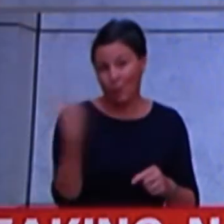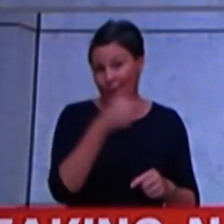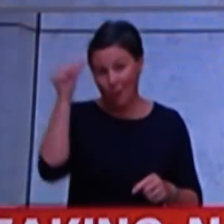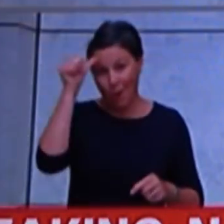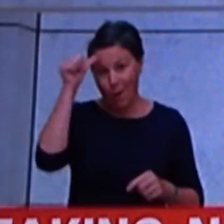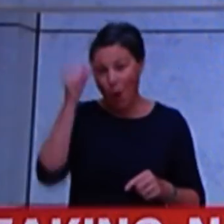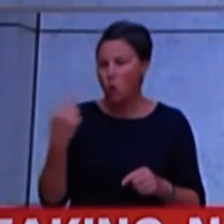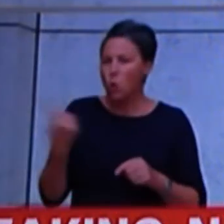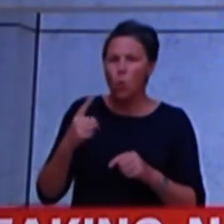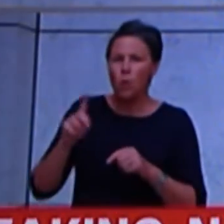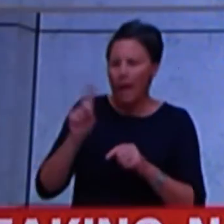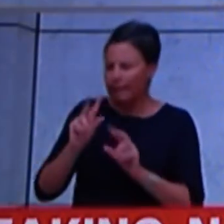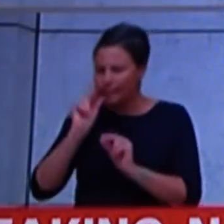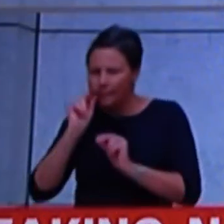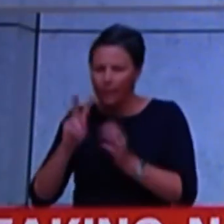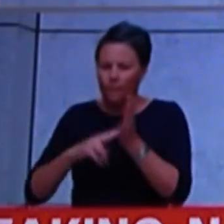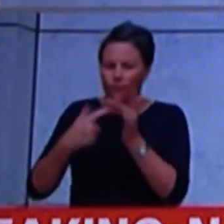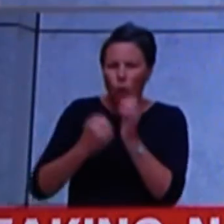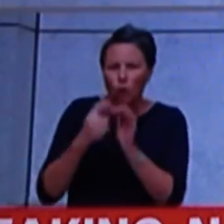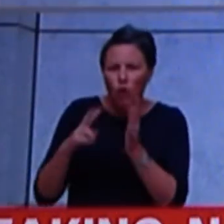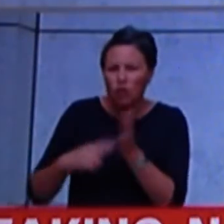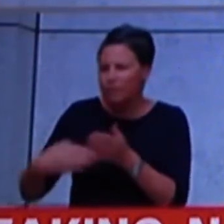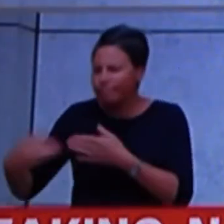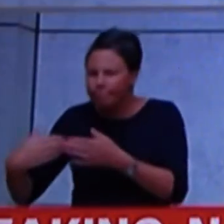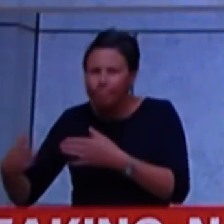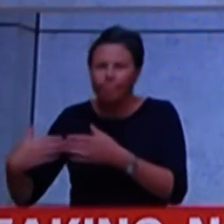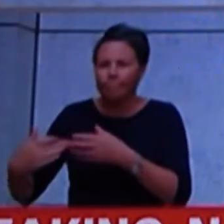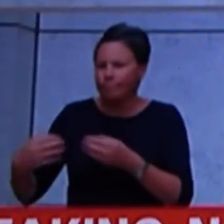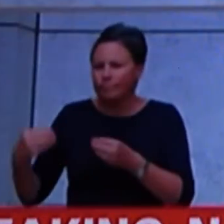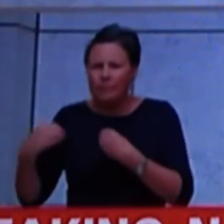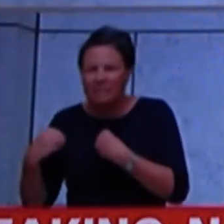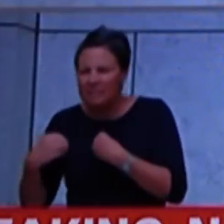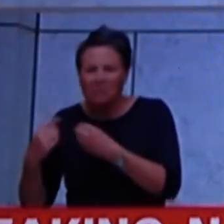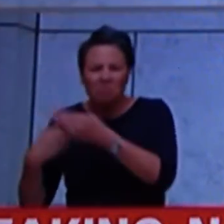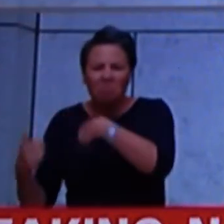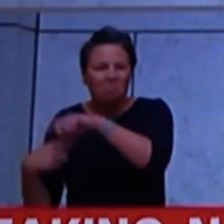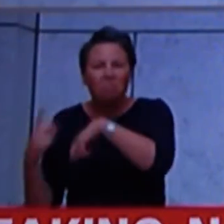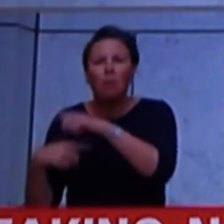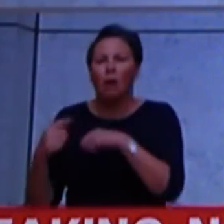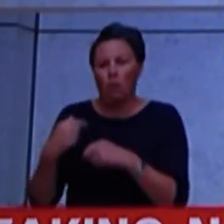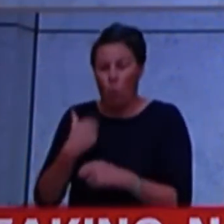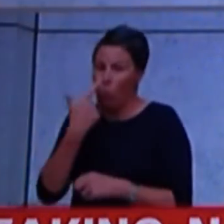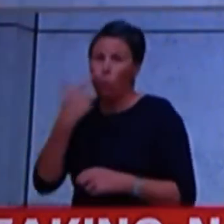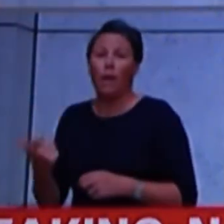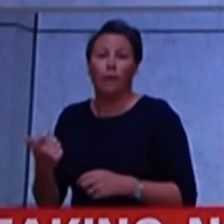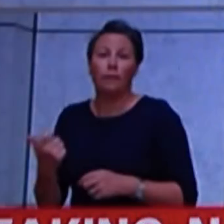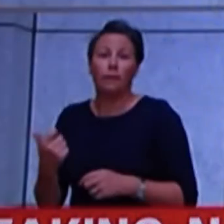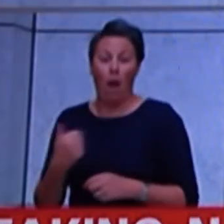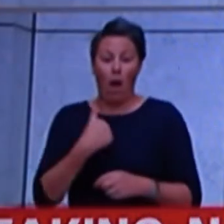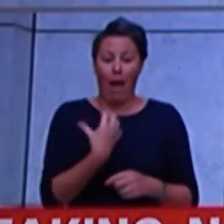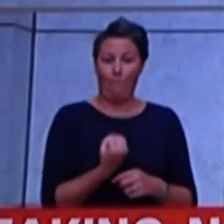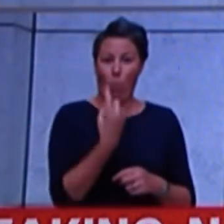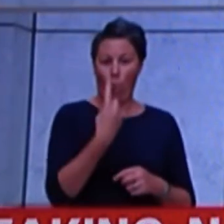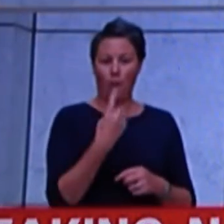administrator all the best. As you know, Nicholas Moore will be doing that work on behalf of the government to engage with the administrator. I'm encouraged